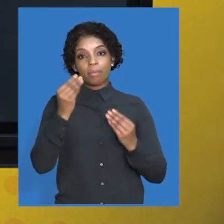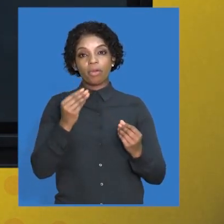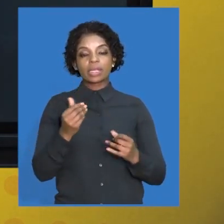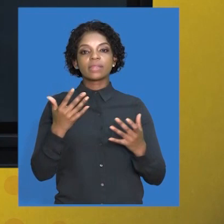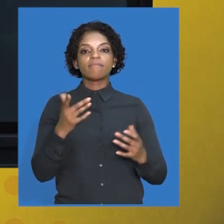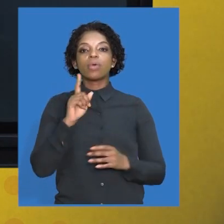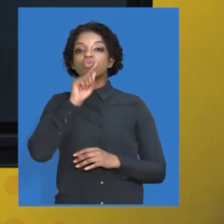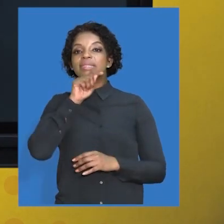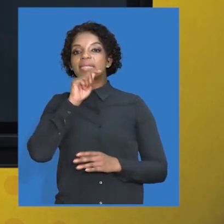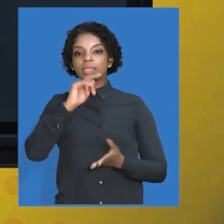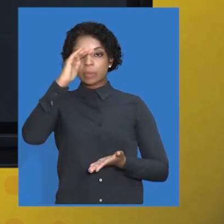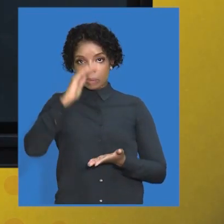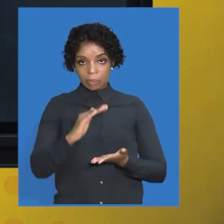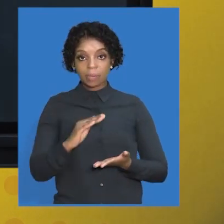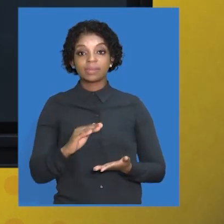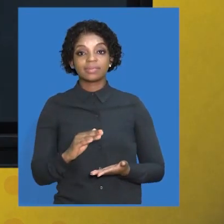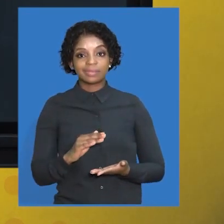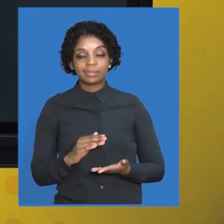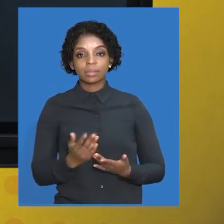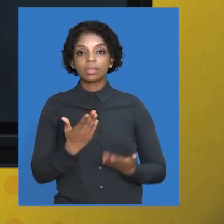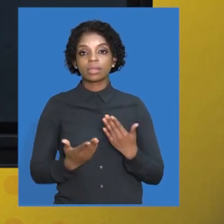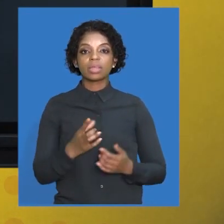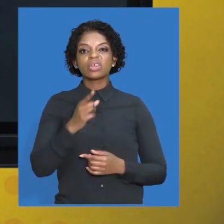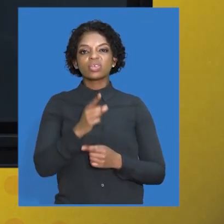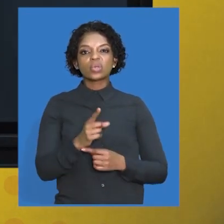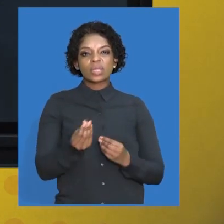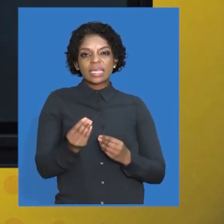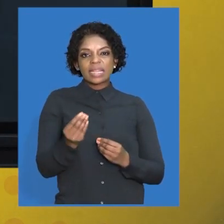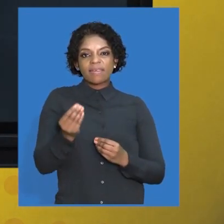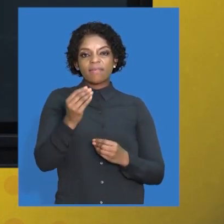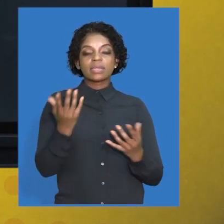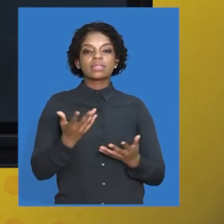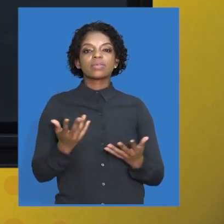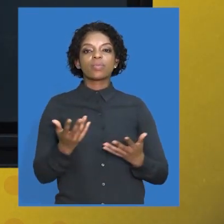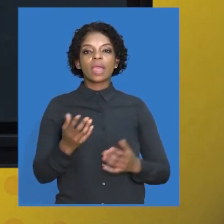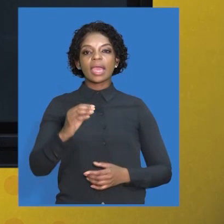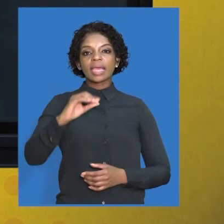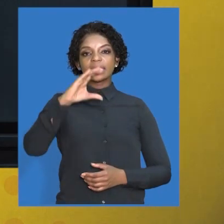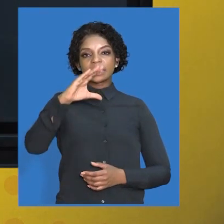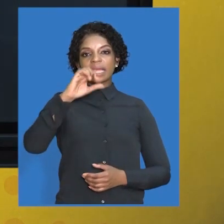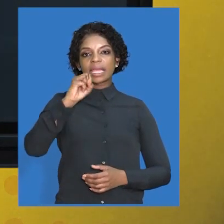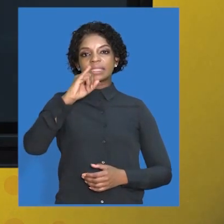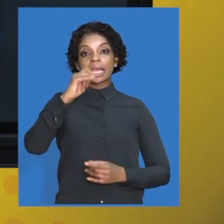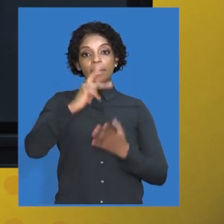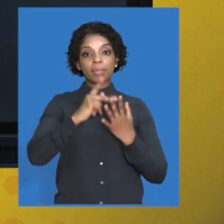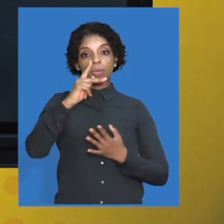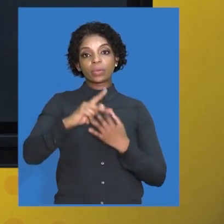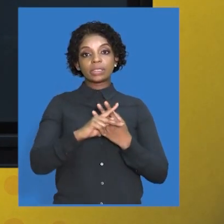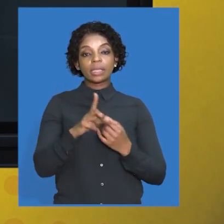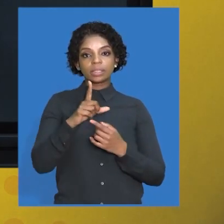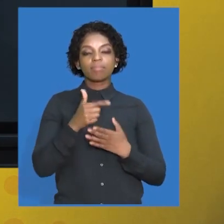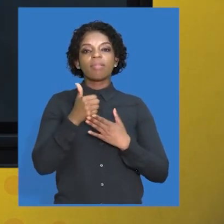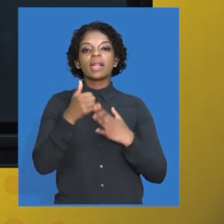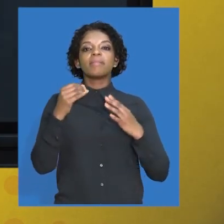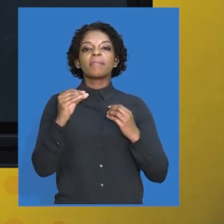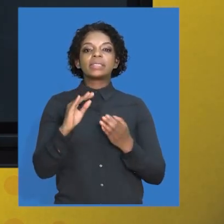chicken, where if you're investing in CSI Projects, that money could have been better spent within the business to help bring